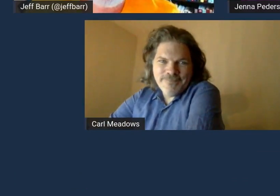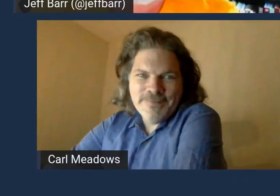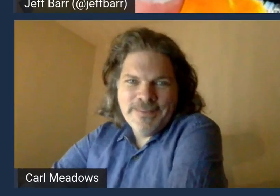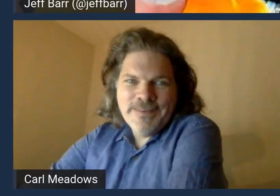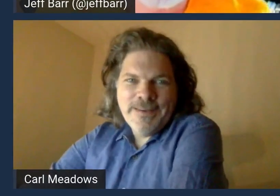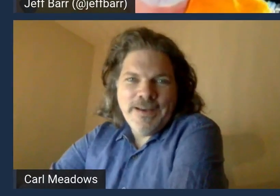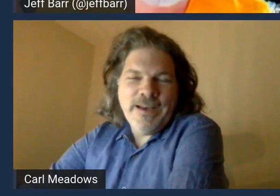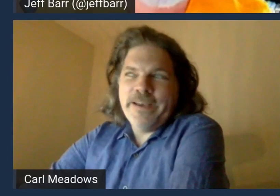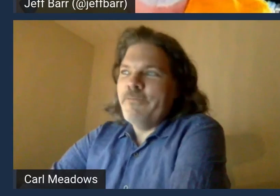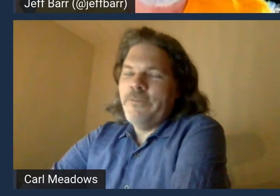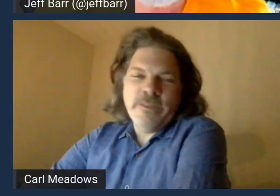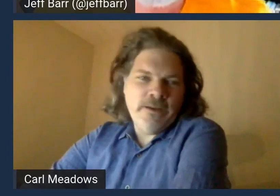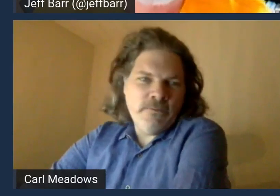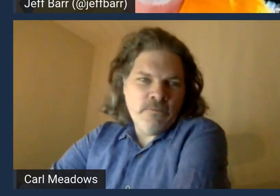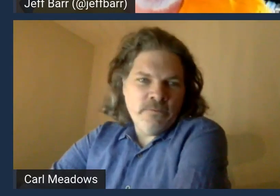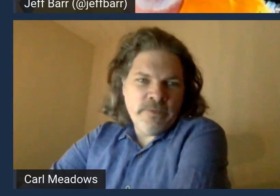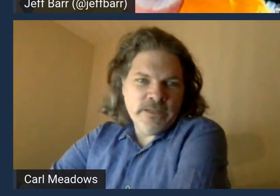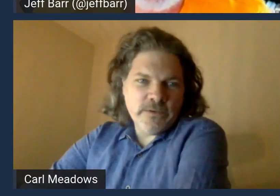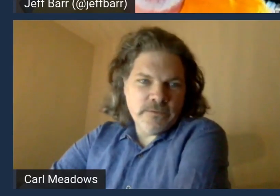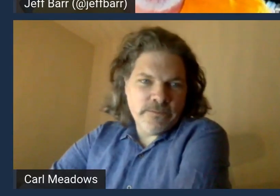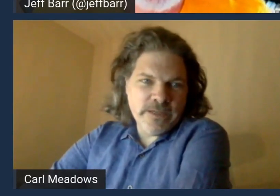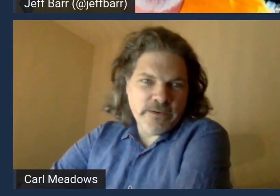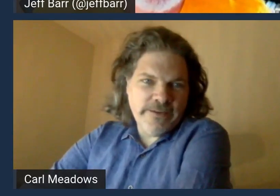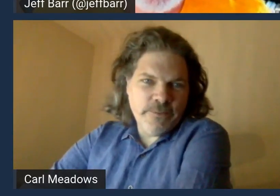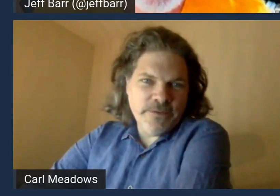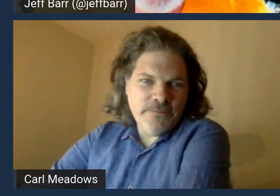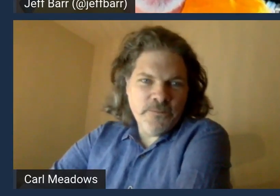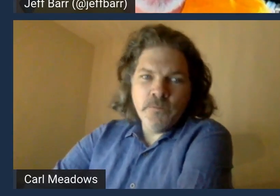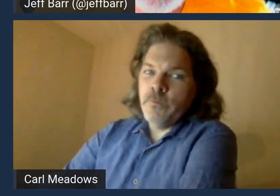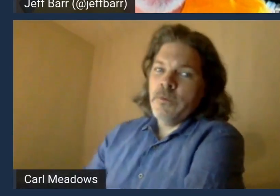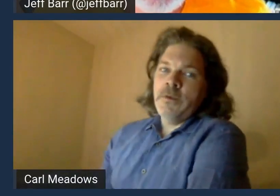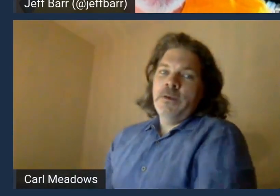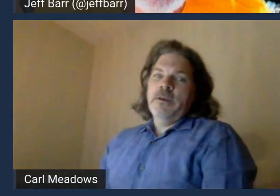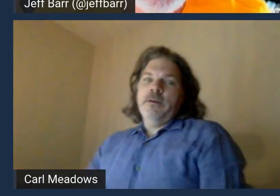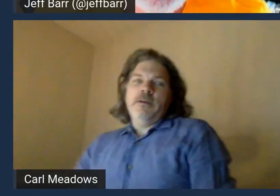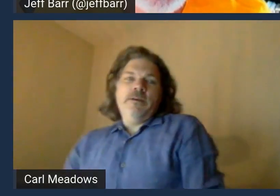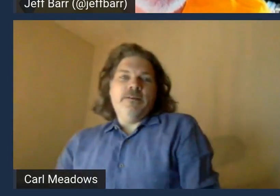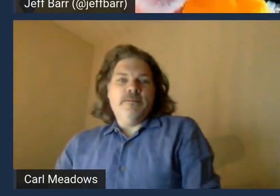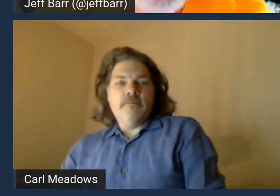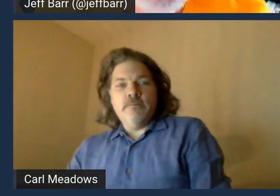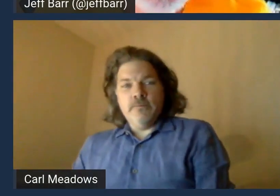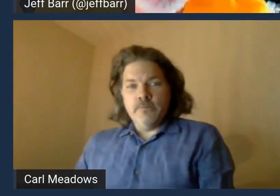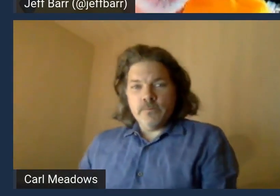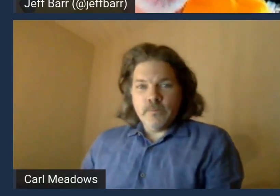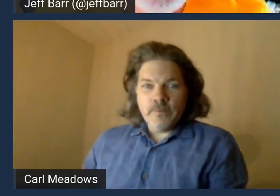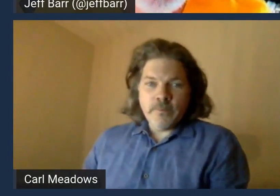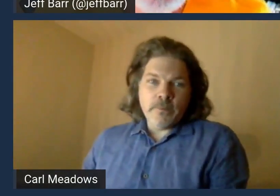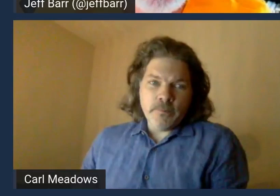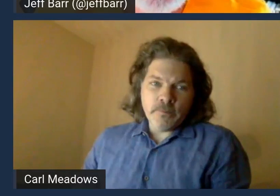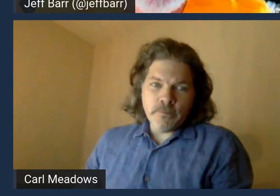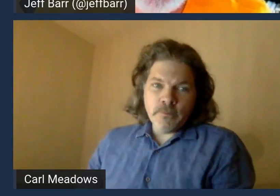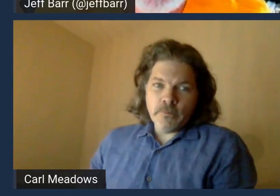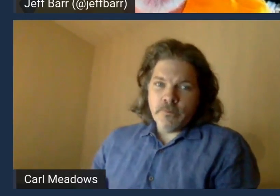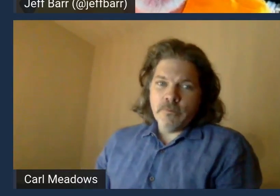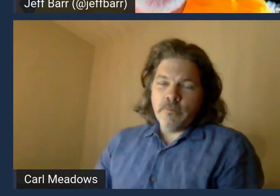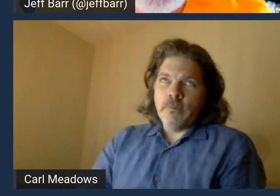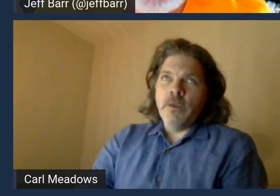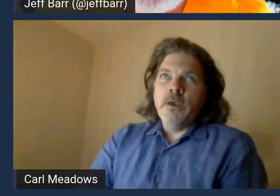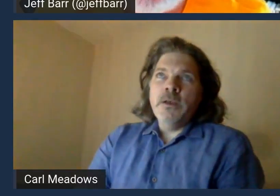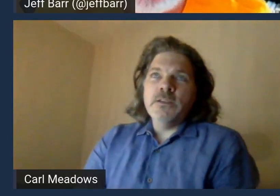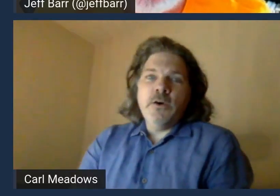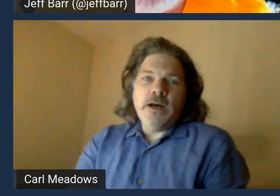Carl. Hi. Hey, Carl. Thanks for having me. Yeah, thanks for joining us. Tell us what you do at